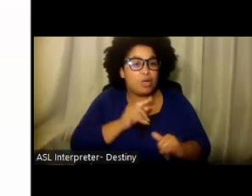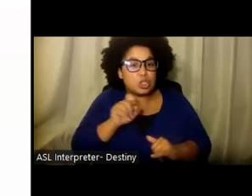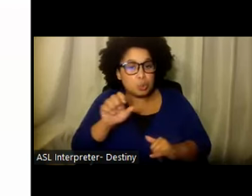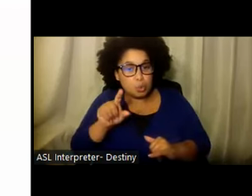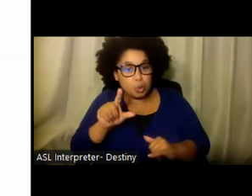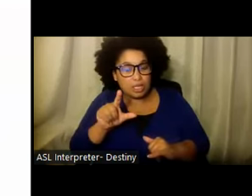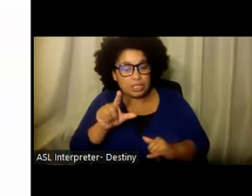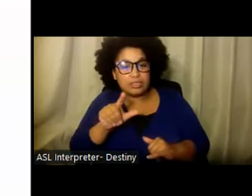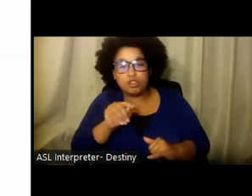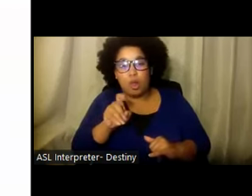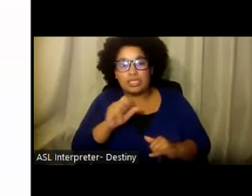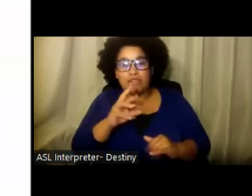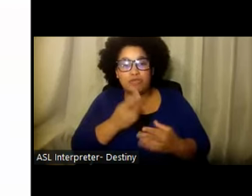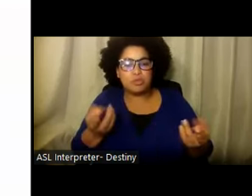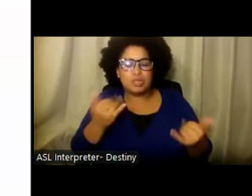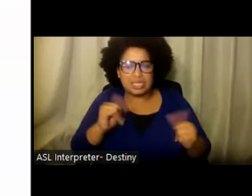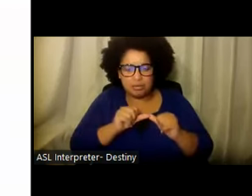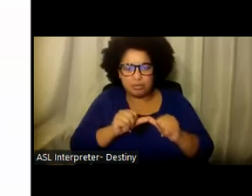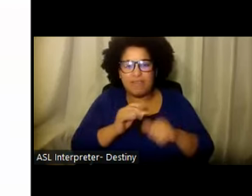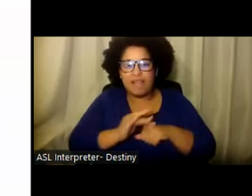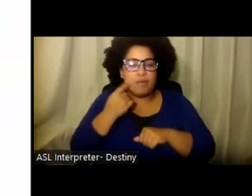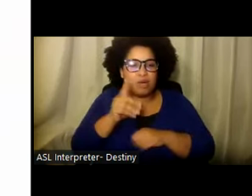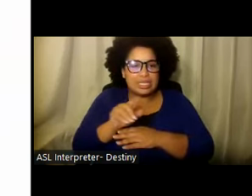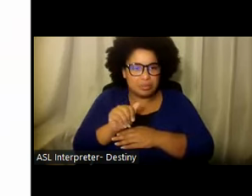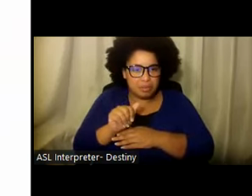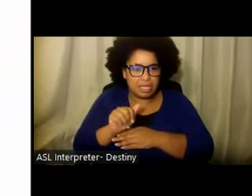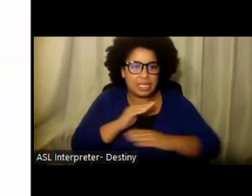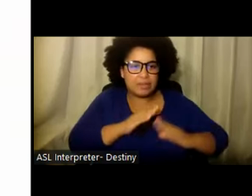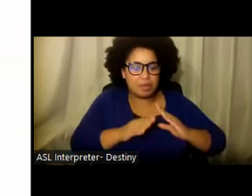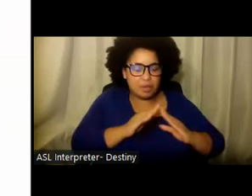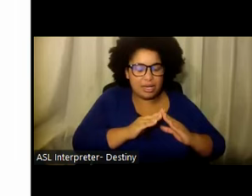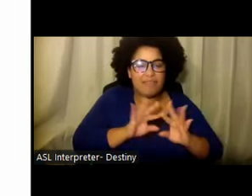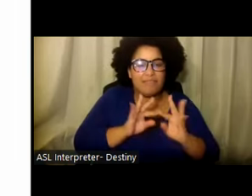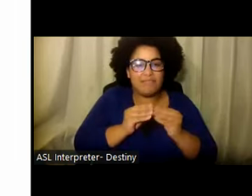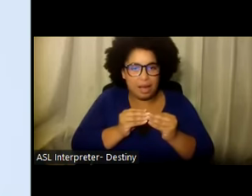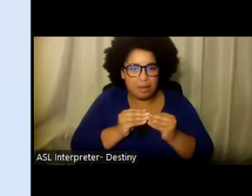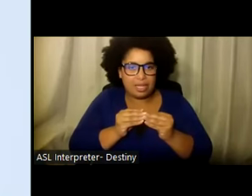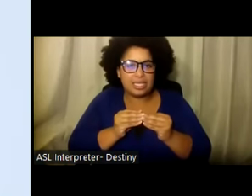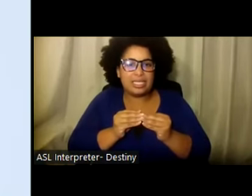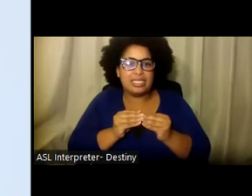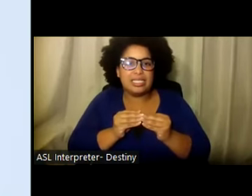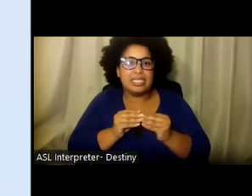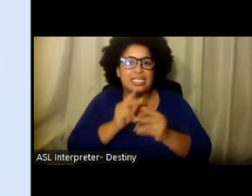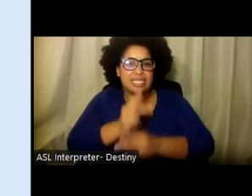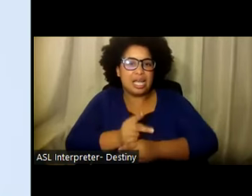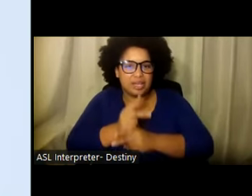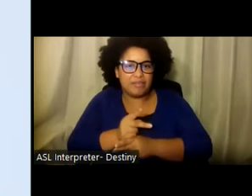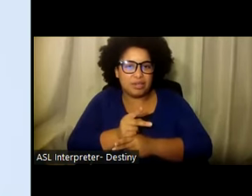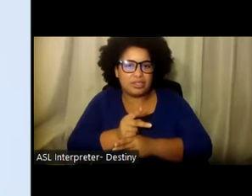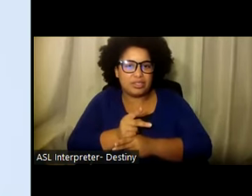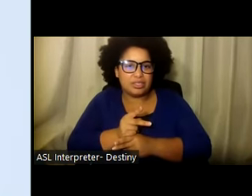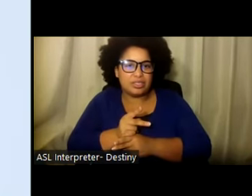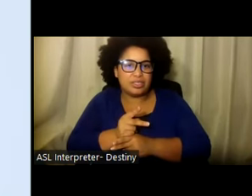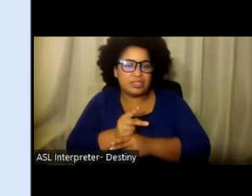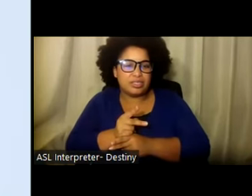remain on our website for the disability community, families, and caregivers permanently. To visit our website, you